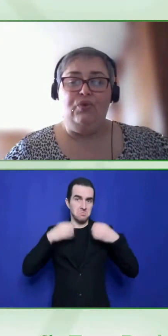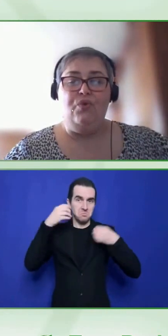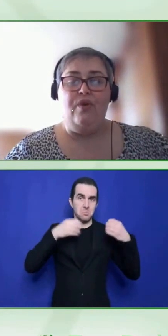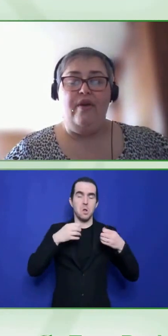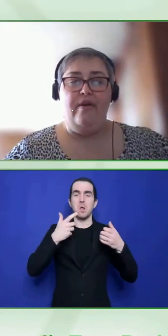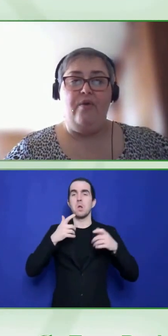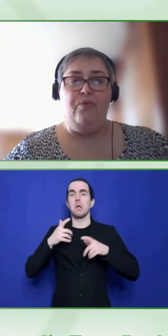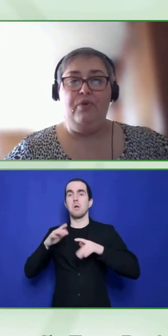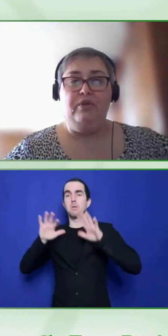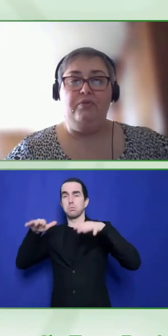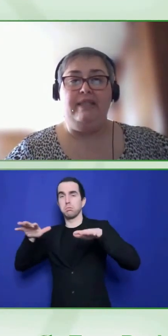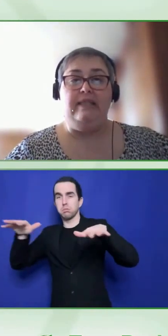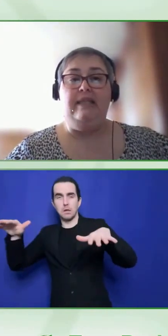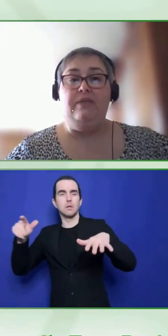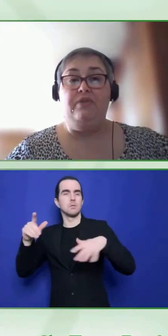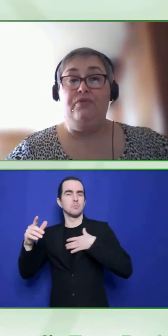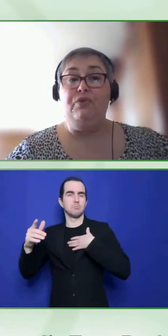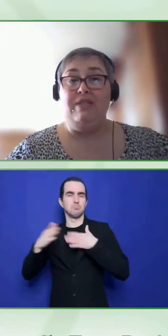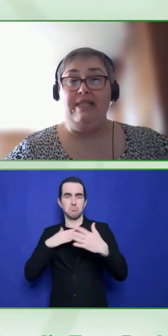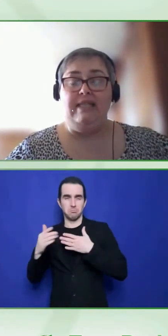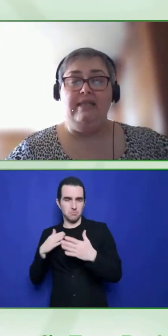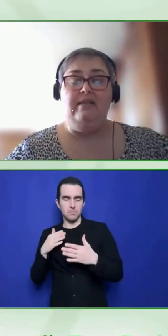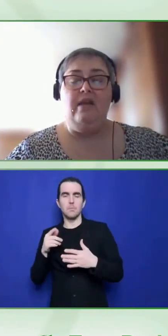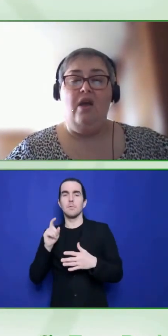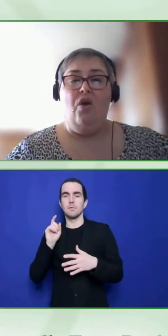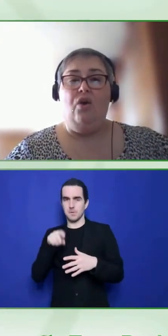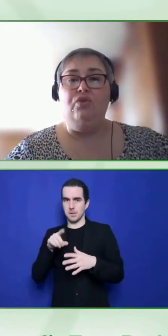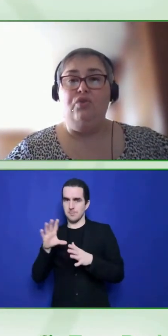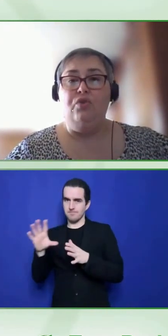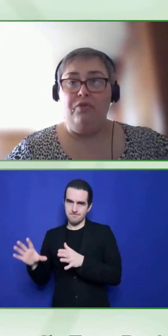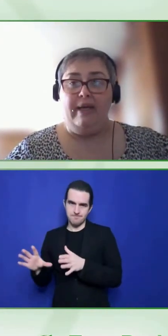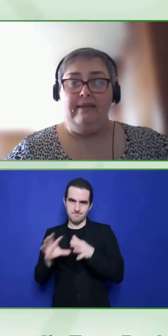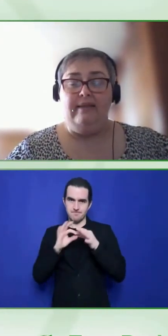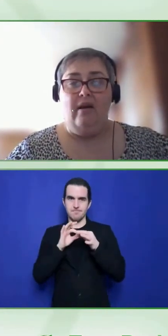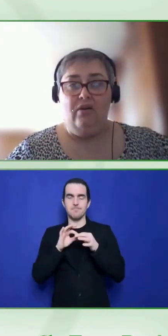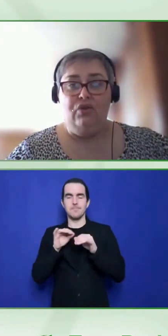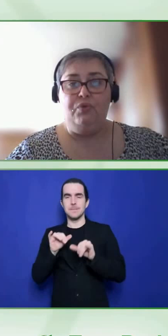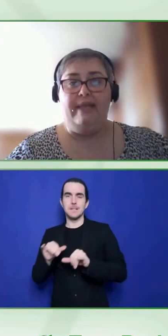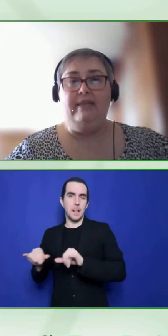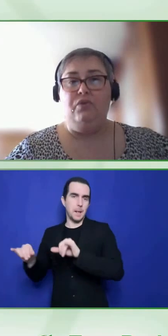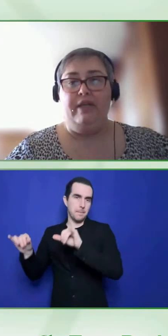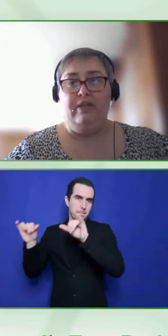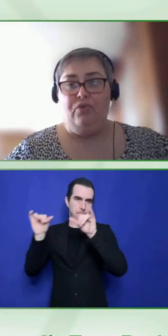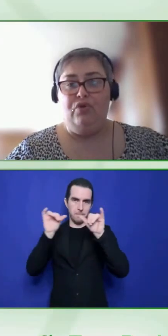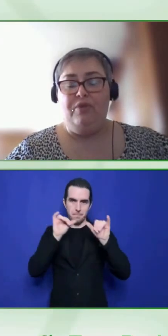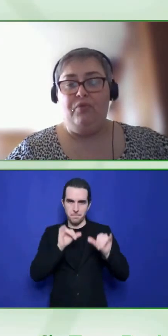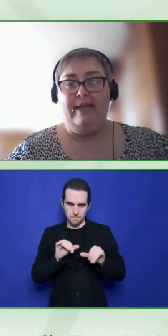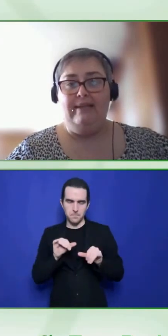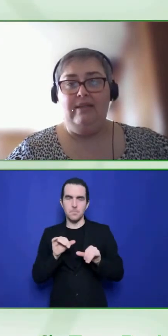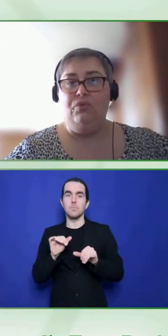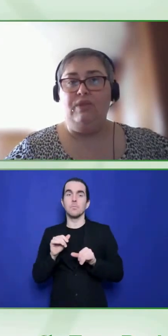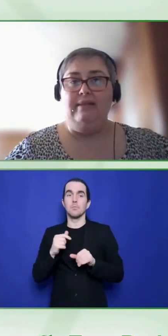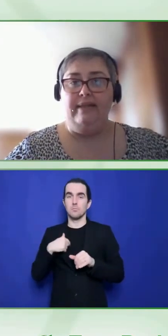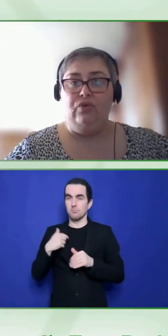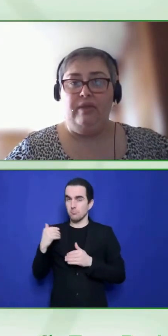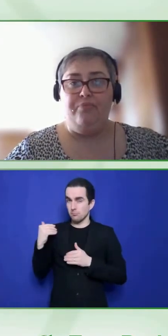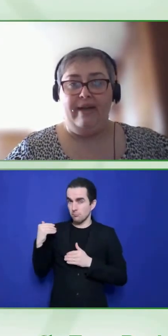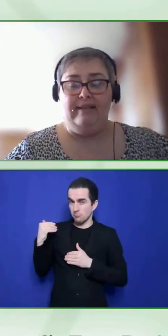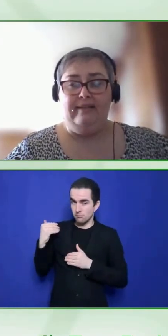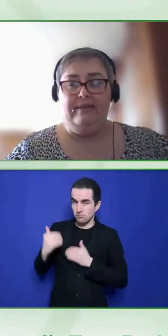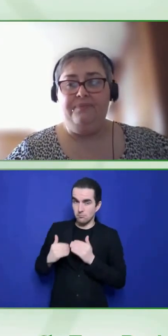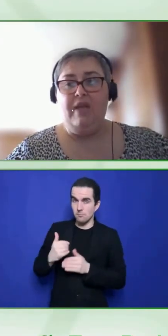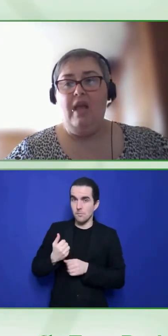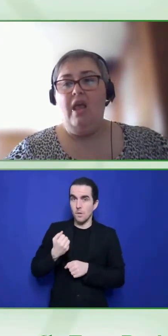indeed also worked recently with a few cities on human rights and how to integrate more human rights into this